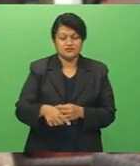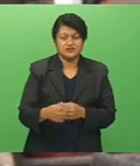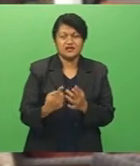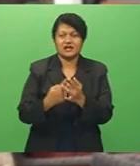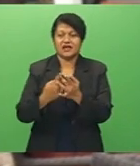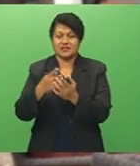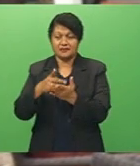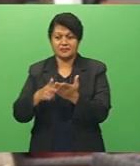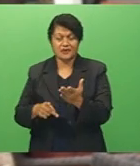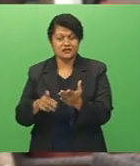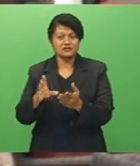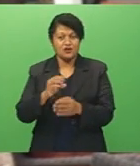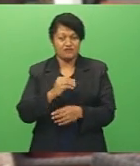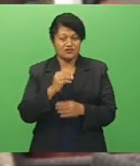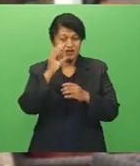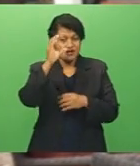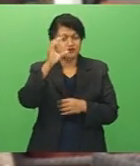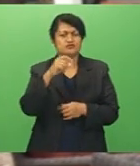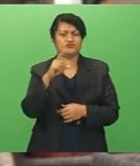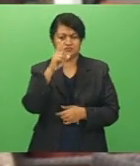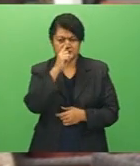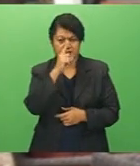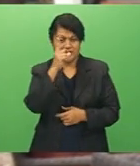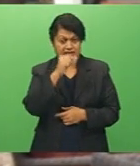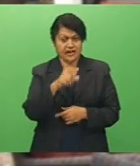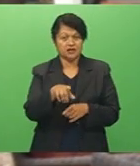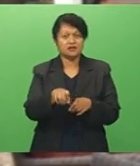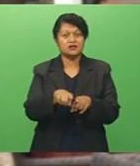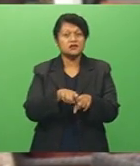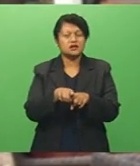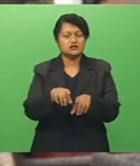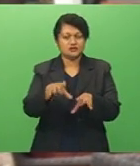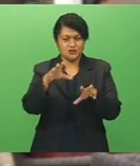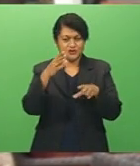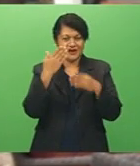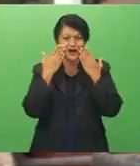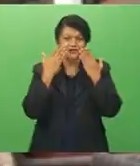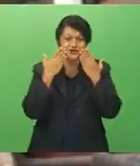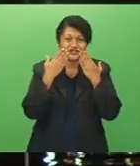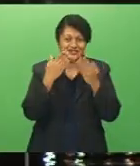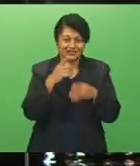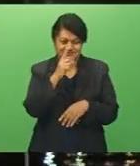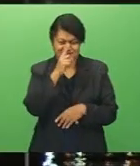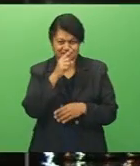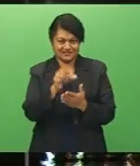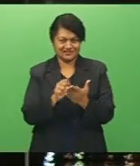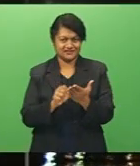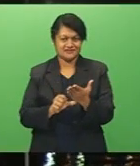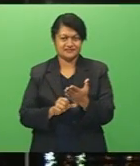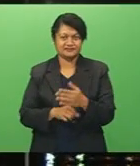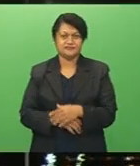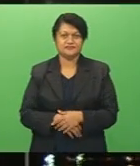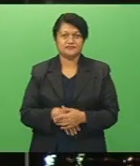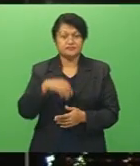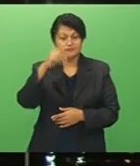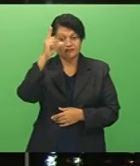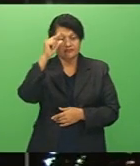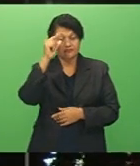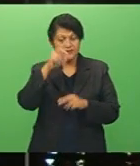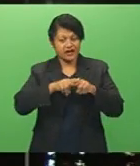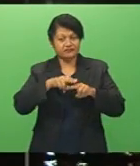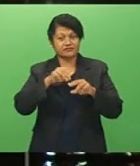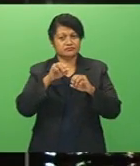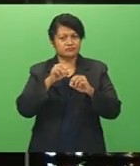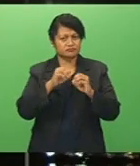can learn to appreciate the work of the artist. Kelly Vadala, FBC News. The Fijian Broadcasting